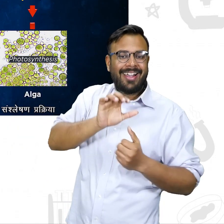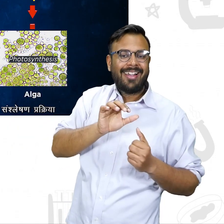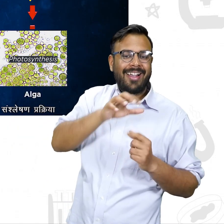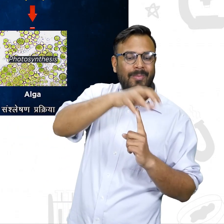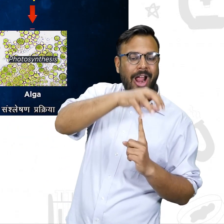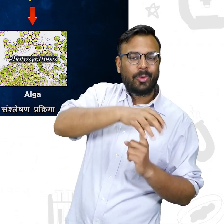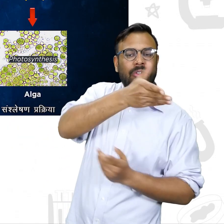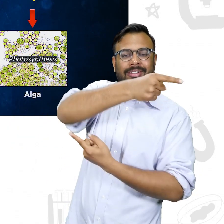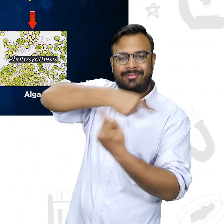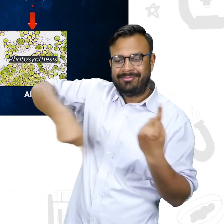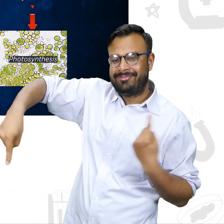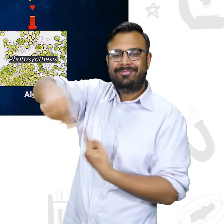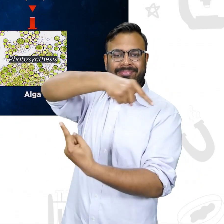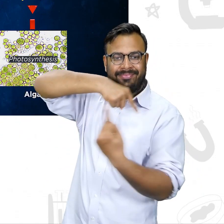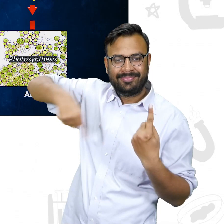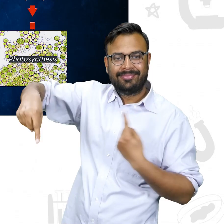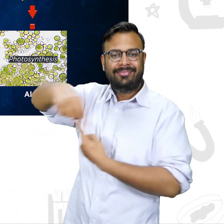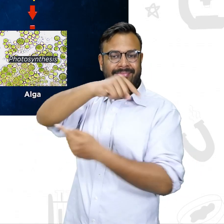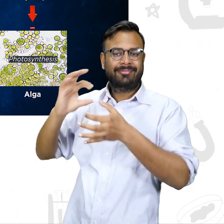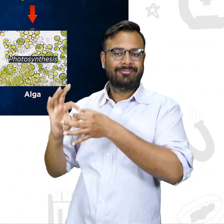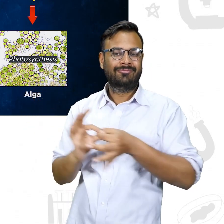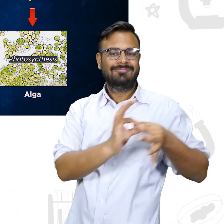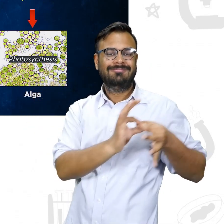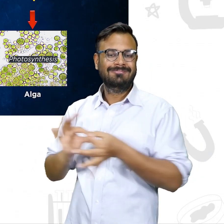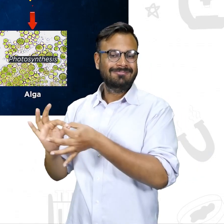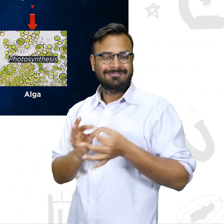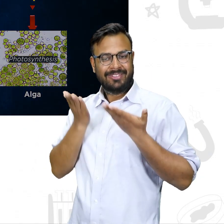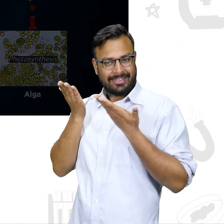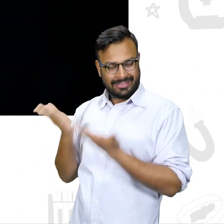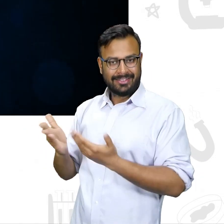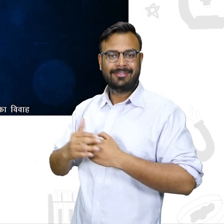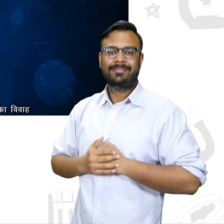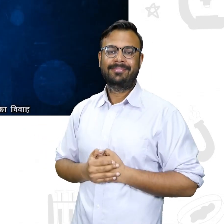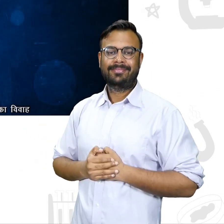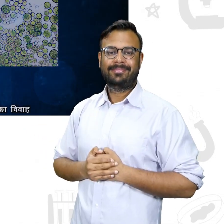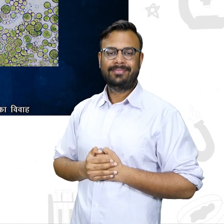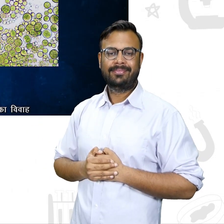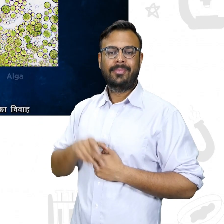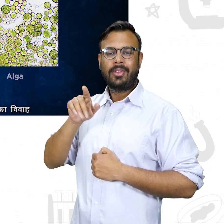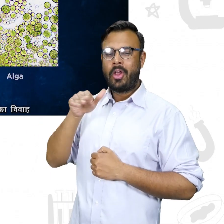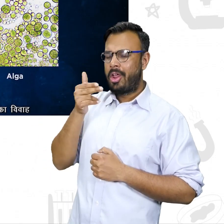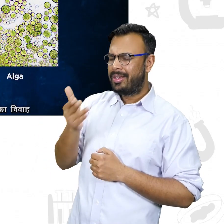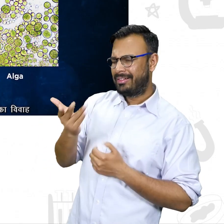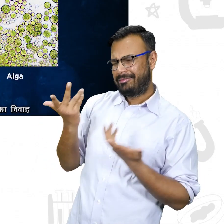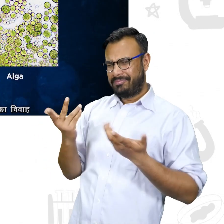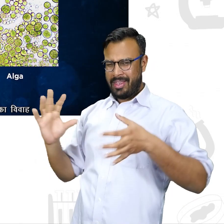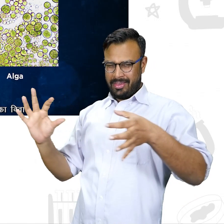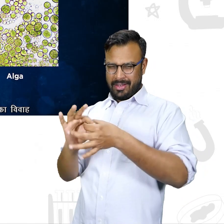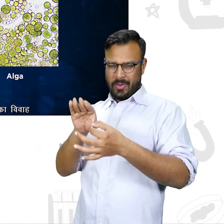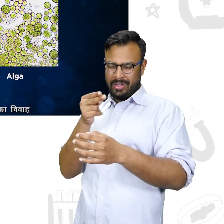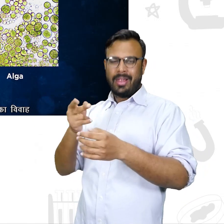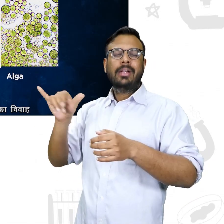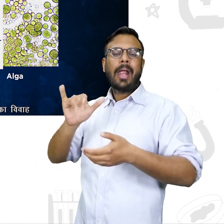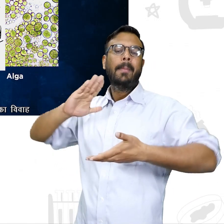pigment through photosynthesis, prepares food and supplies to the fungus. Here you can call the relation as a